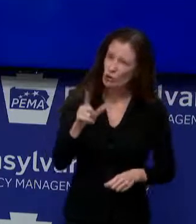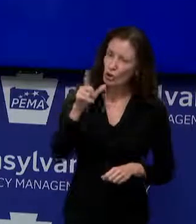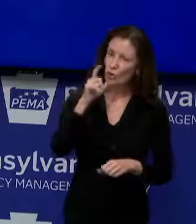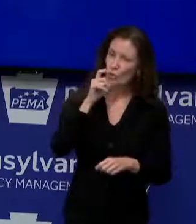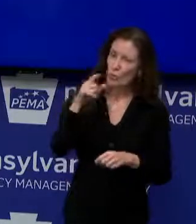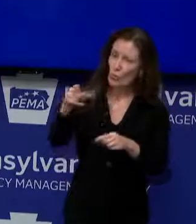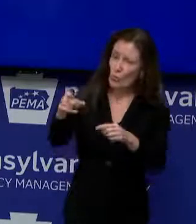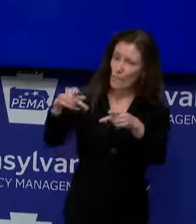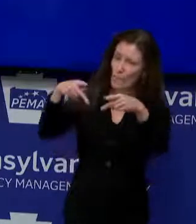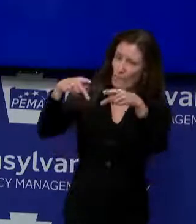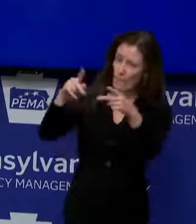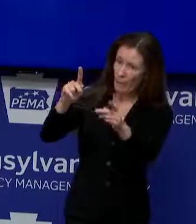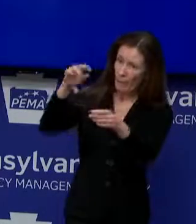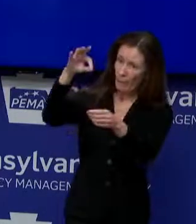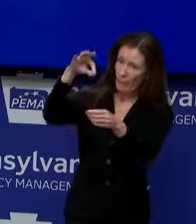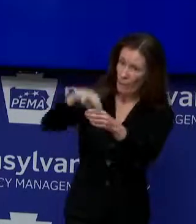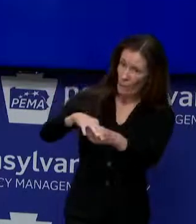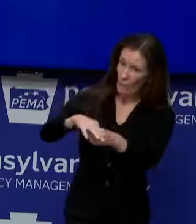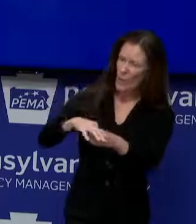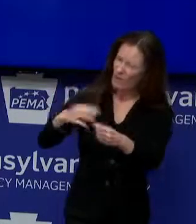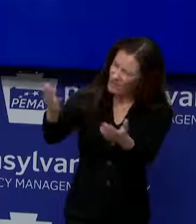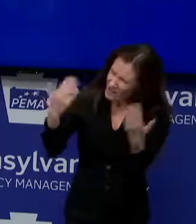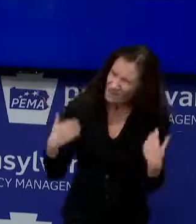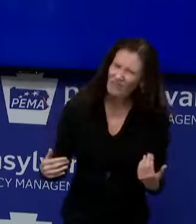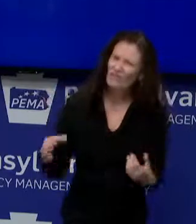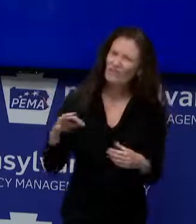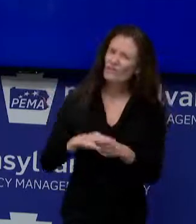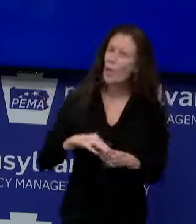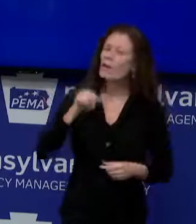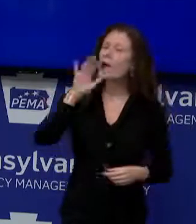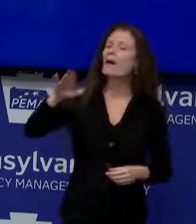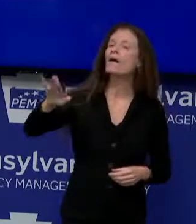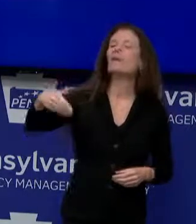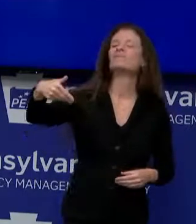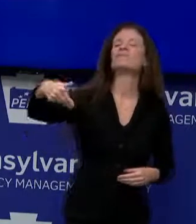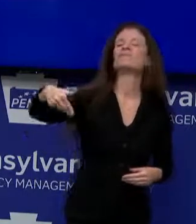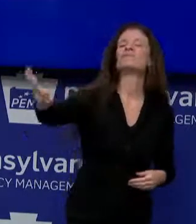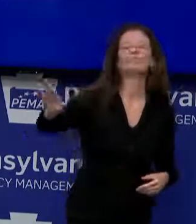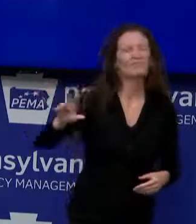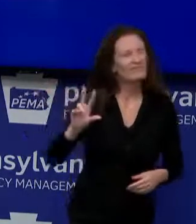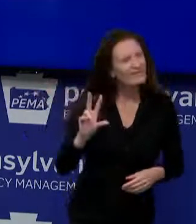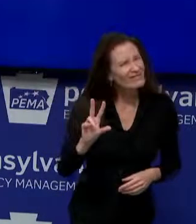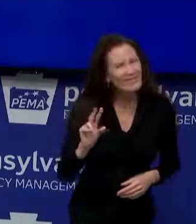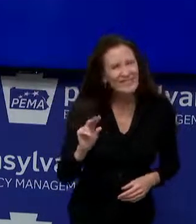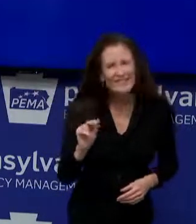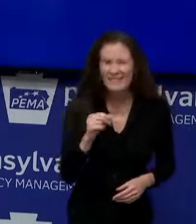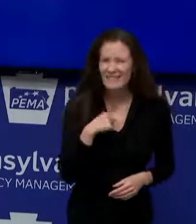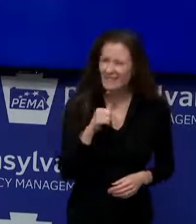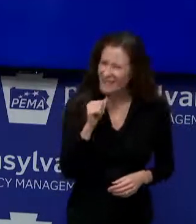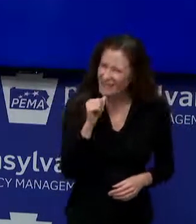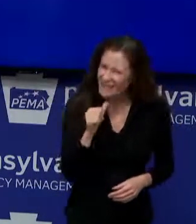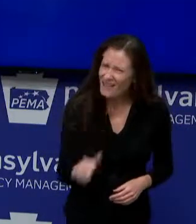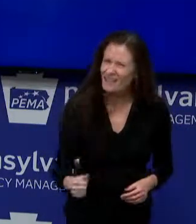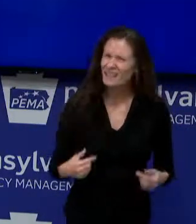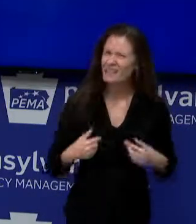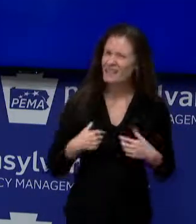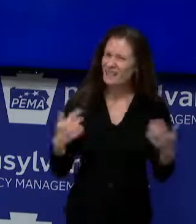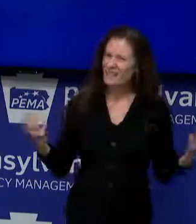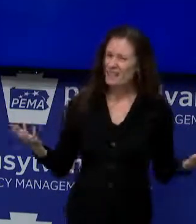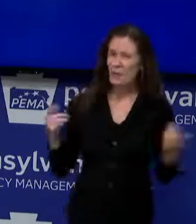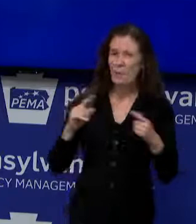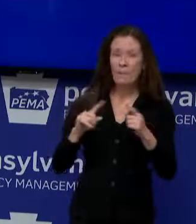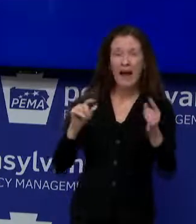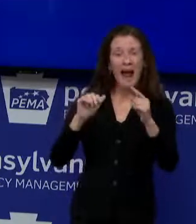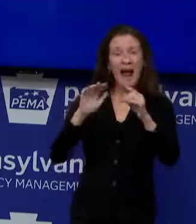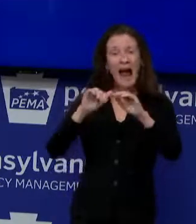think the follow-up question would be, will we be able to come to an agreement about how to clarify it? And I would hope that there